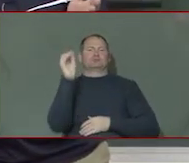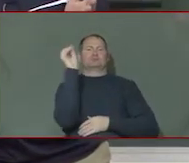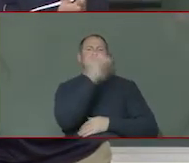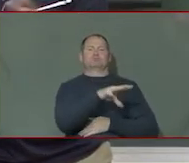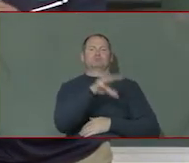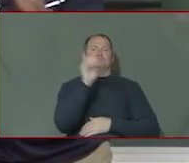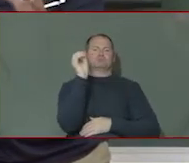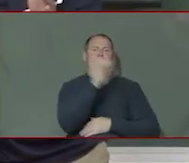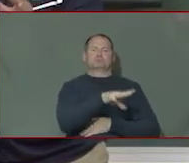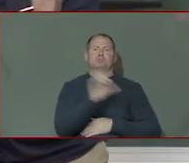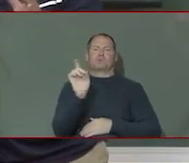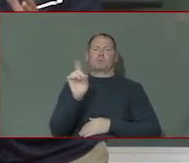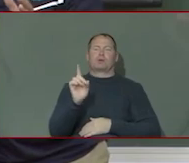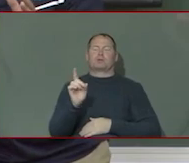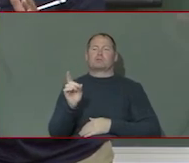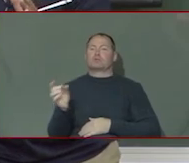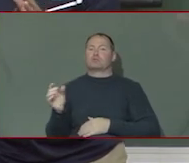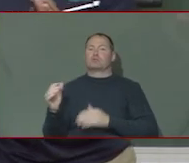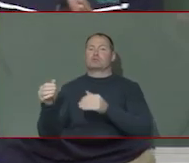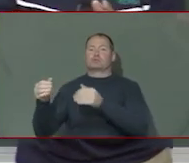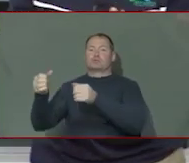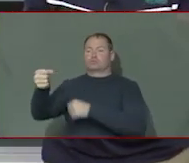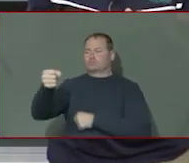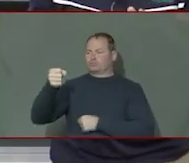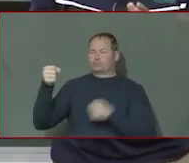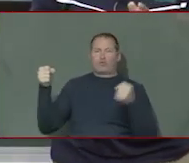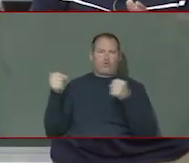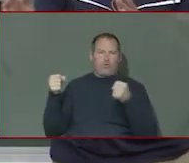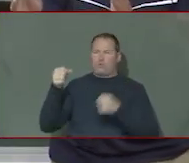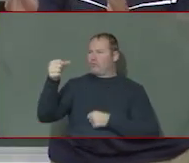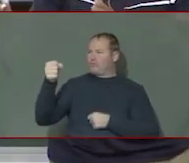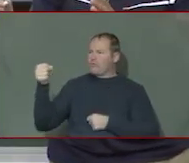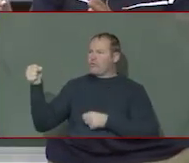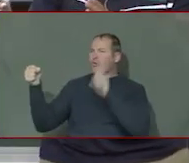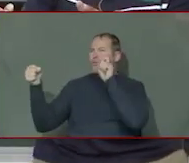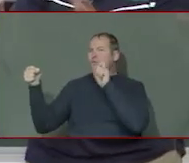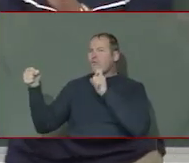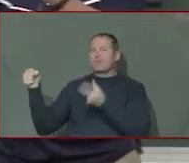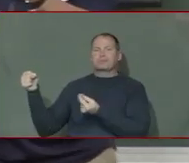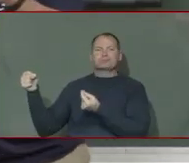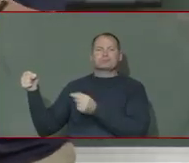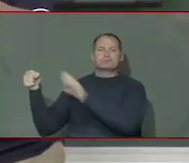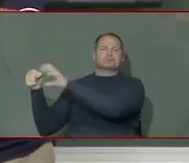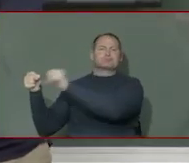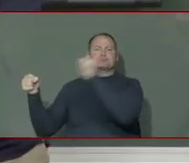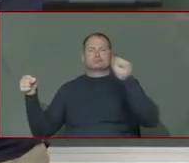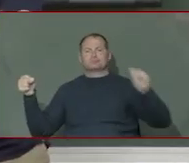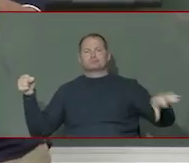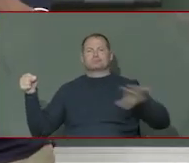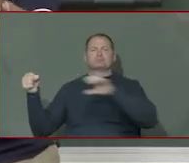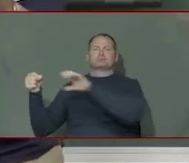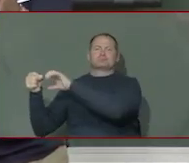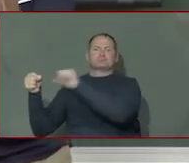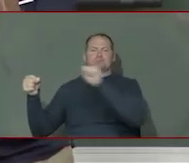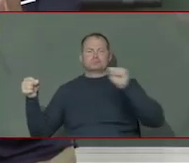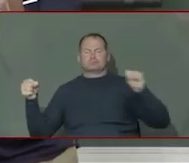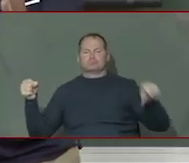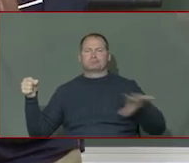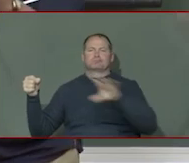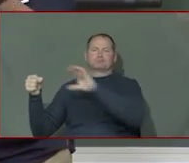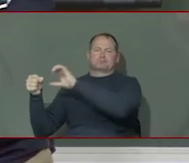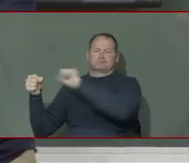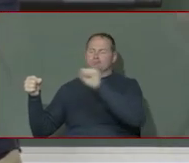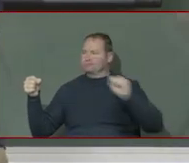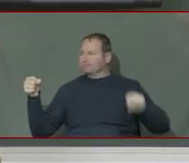you've got extra food at home in the fridge and the food is getting old. So what you do with that food, you go through and you say, right, this we can still